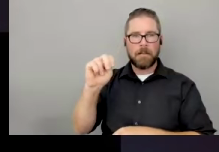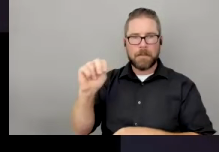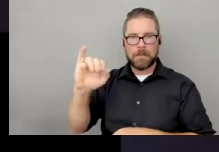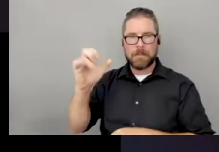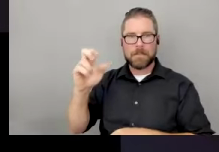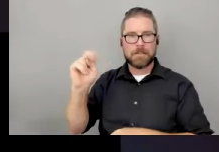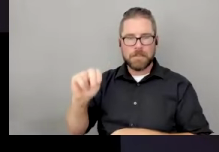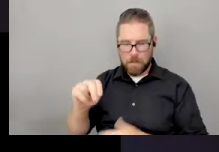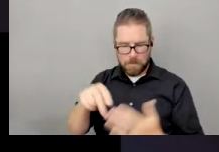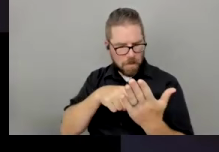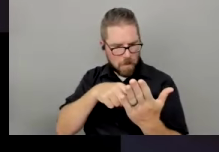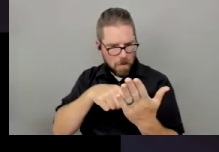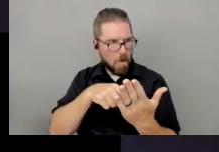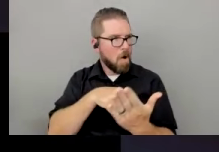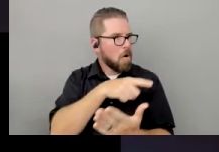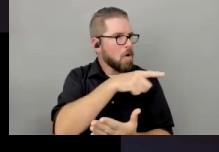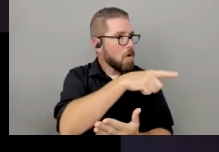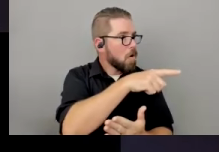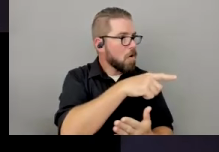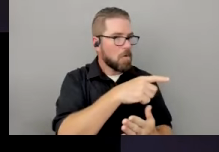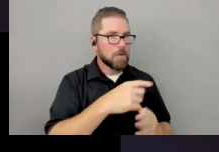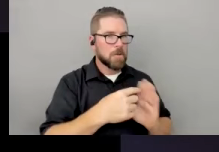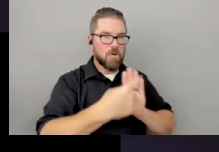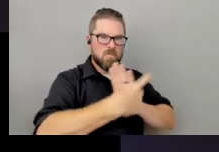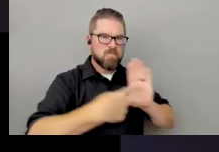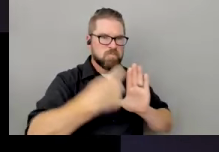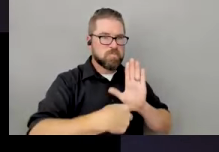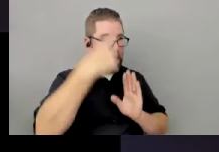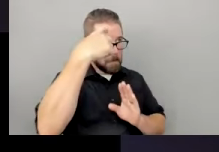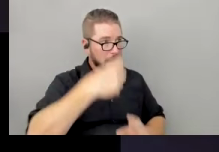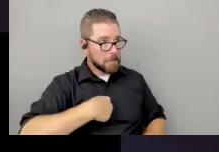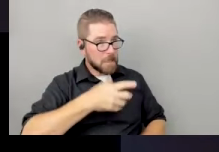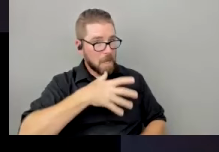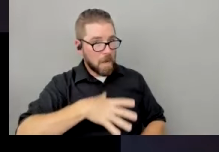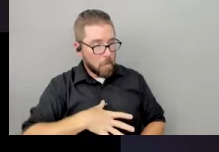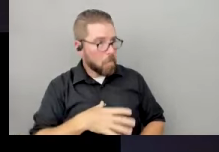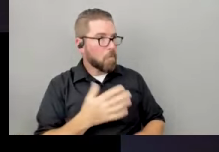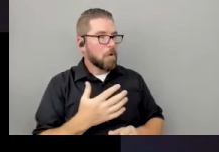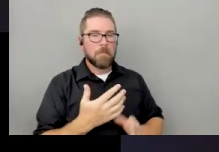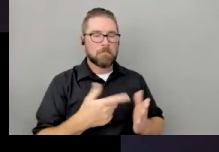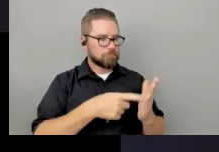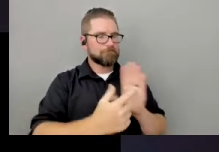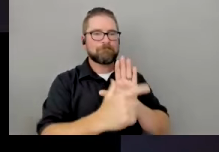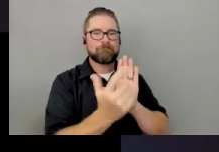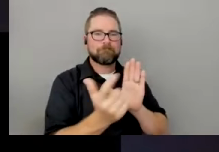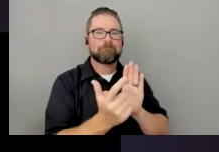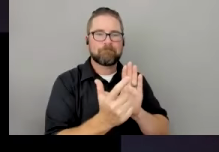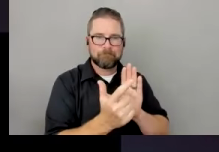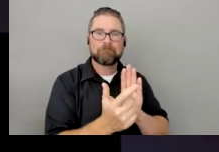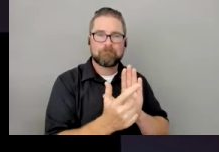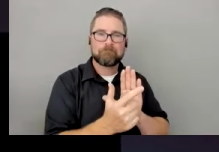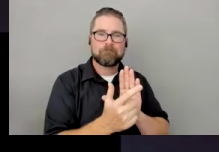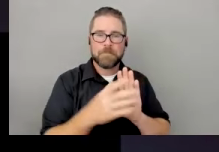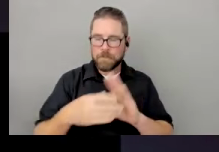sex. With the order in hand and the help of the Women's Equity Action League, she filed a class